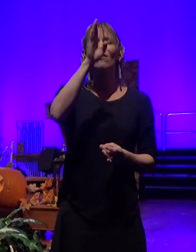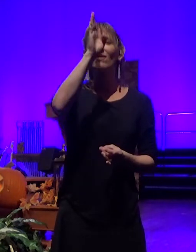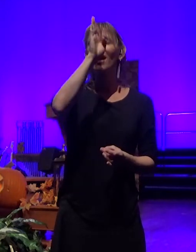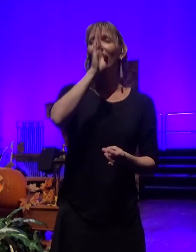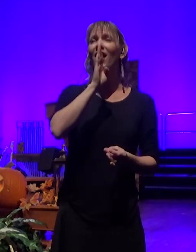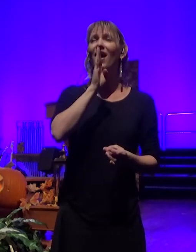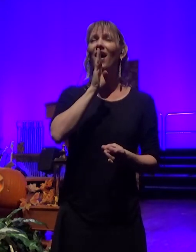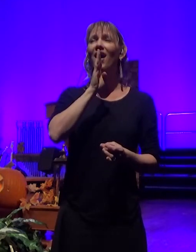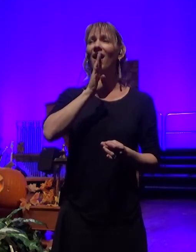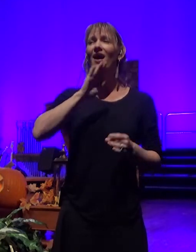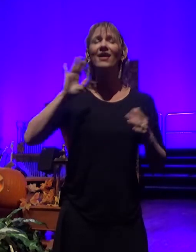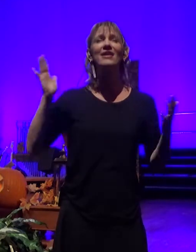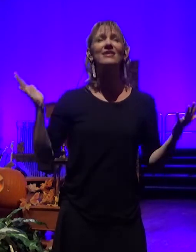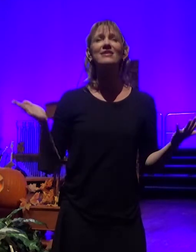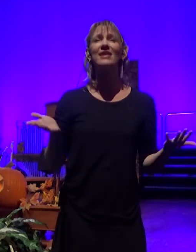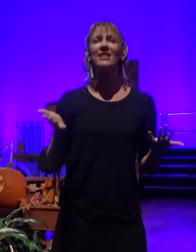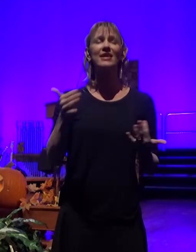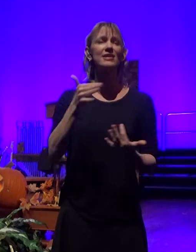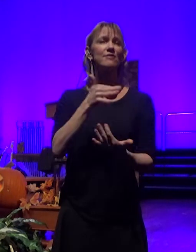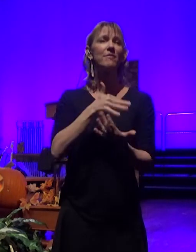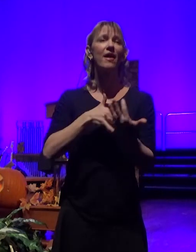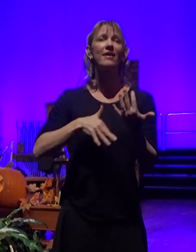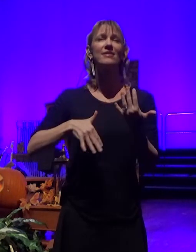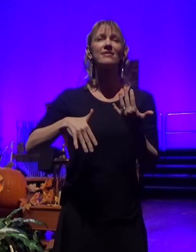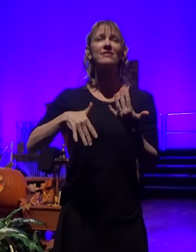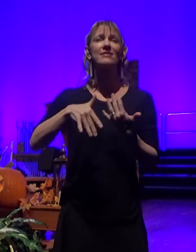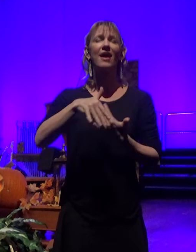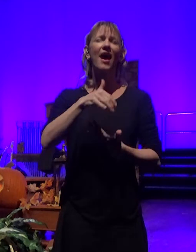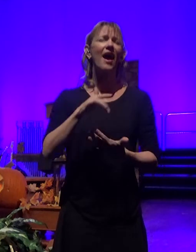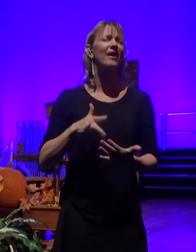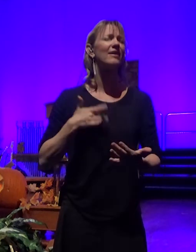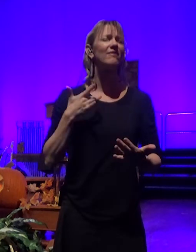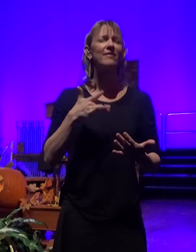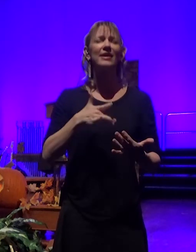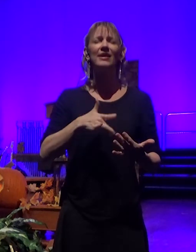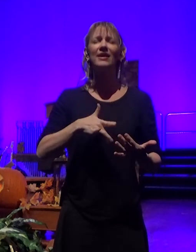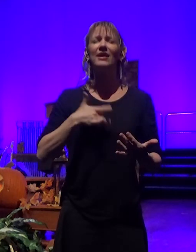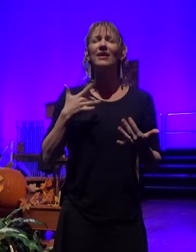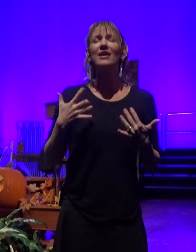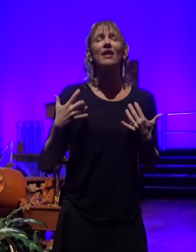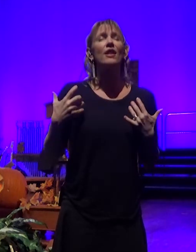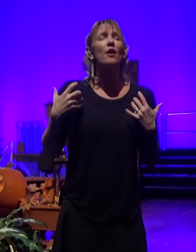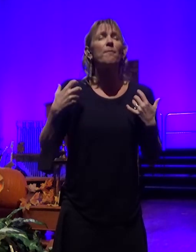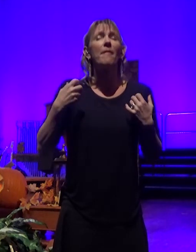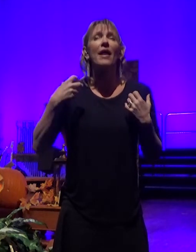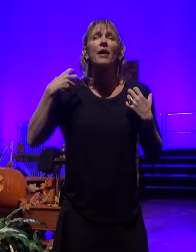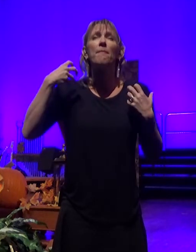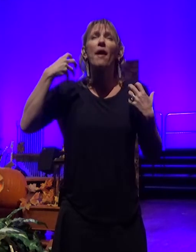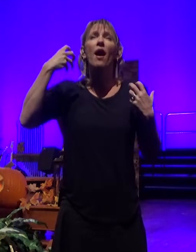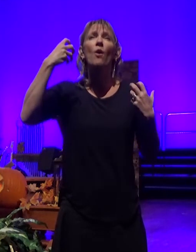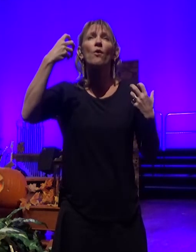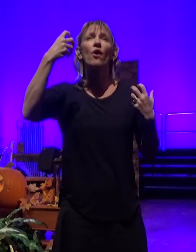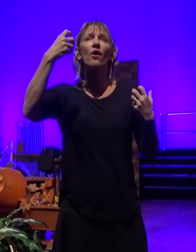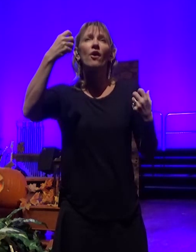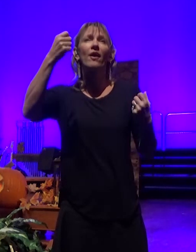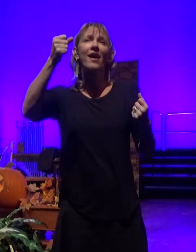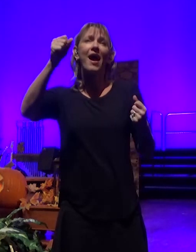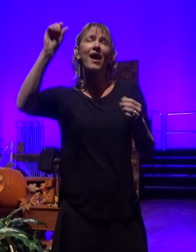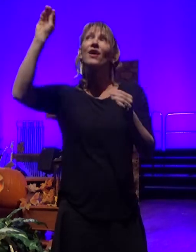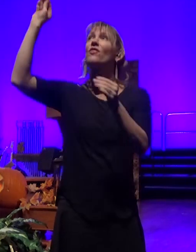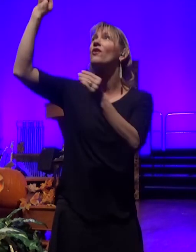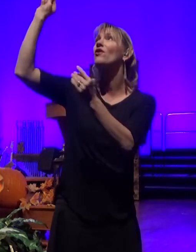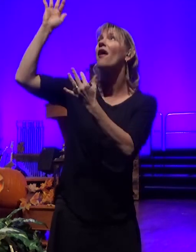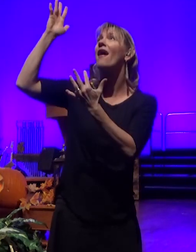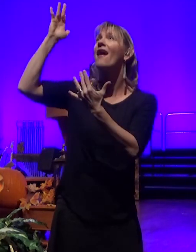Surely the presence of God is in this place. I can feel